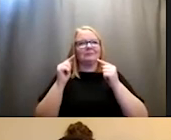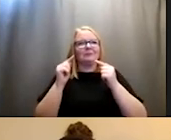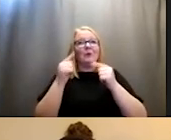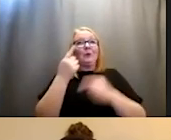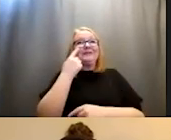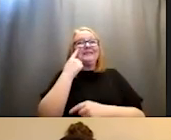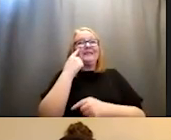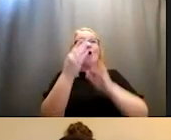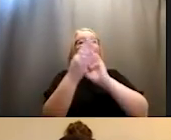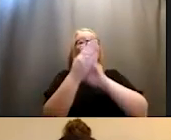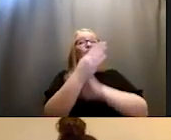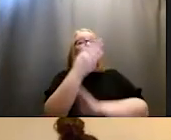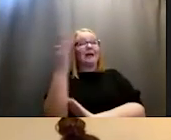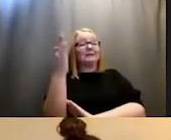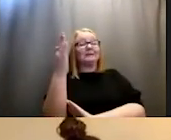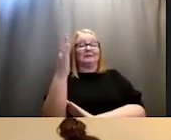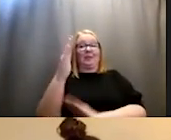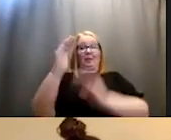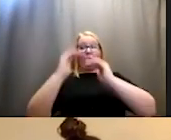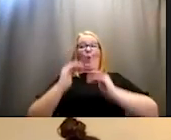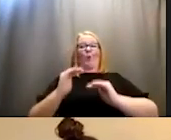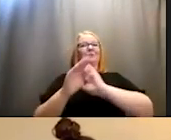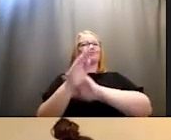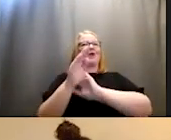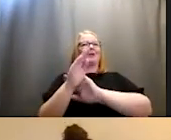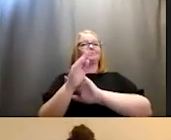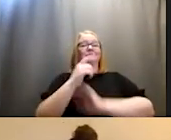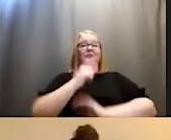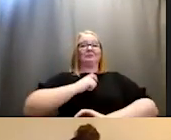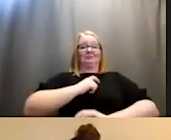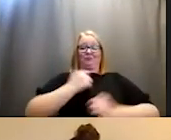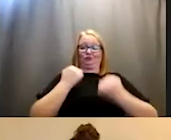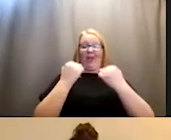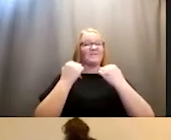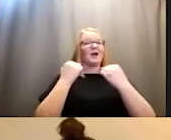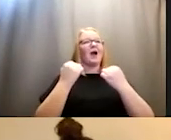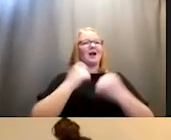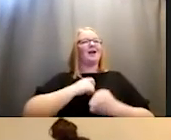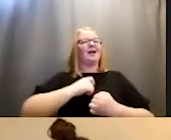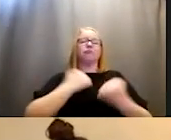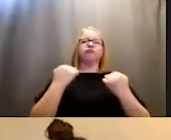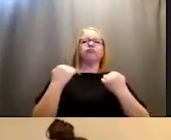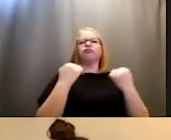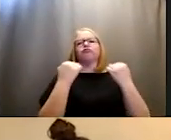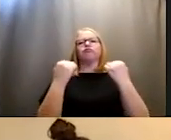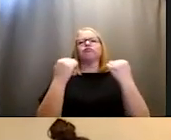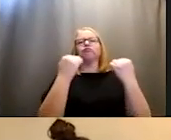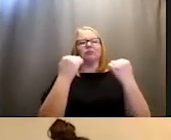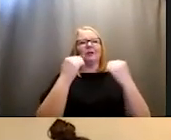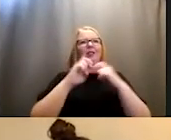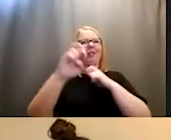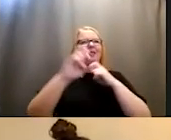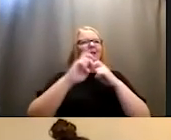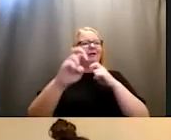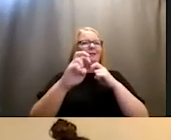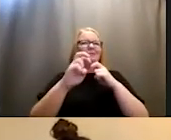right here and bottom right, this is the driver, Quincy Connell, who drove the Mary Quant beauty bus throughout